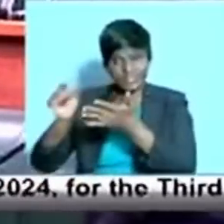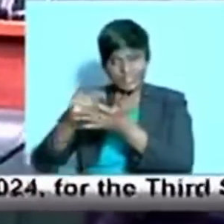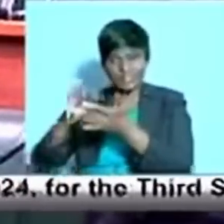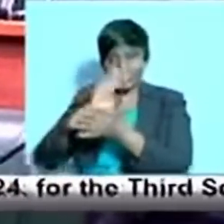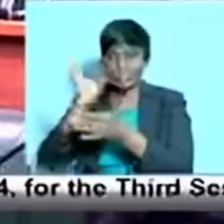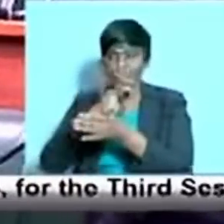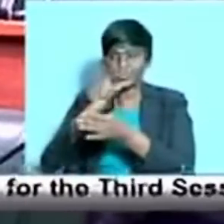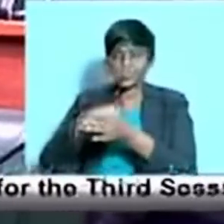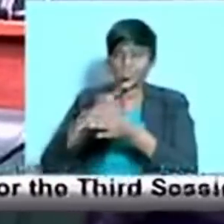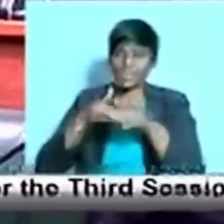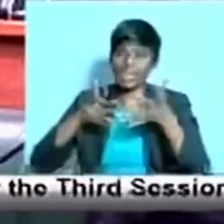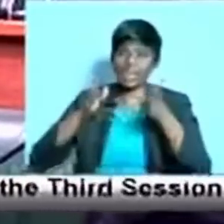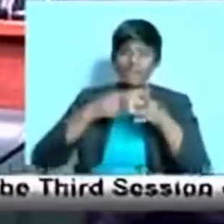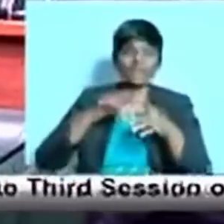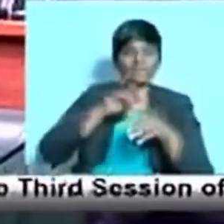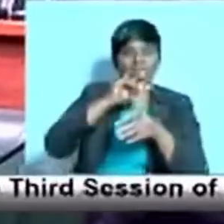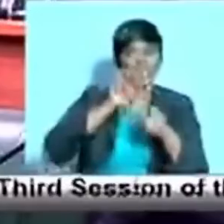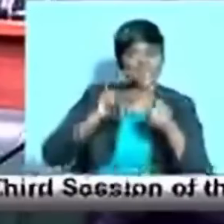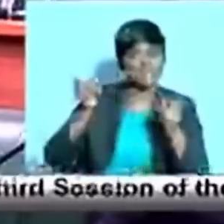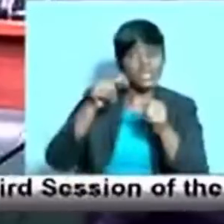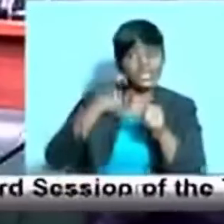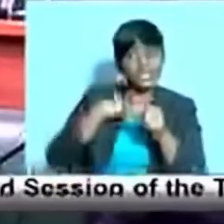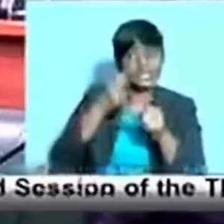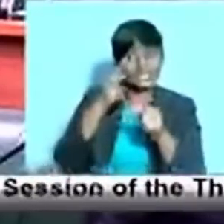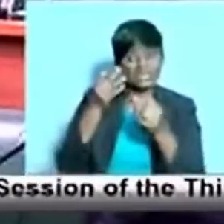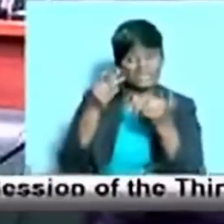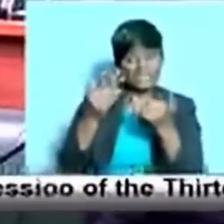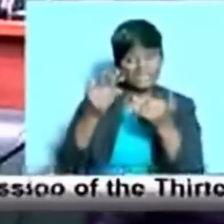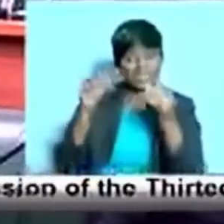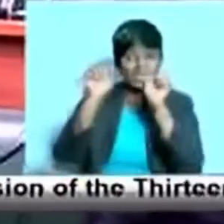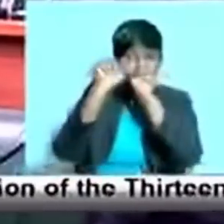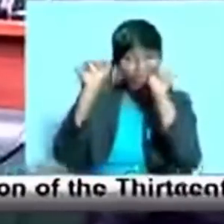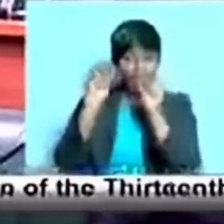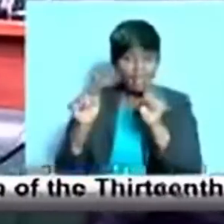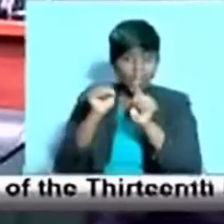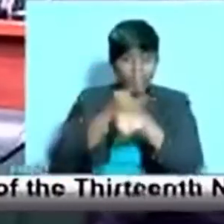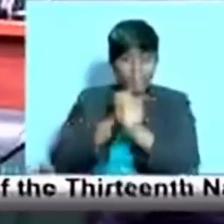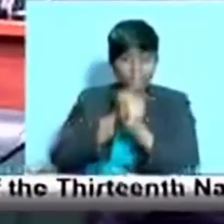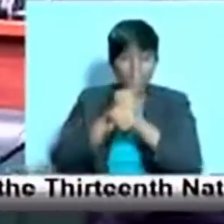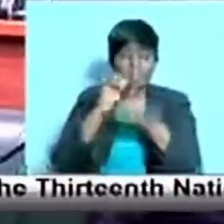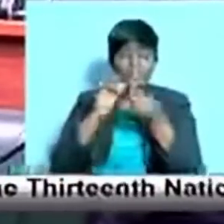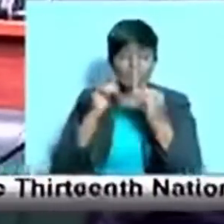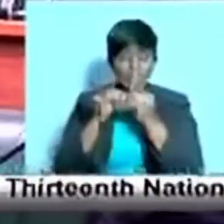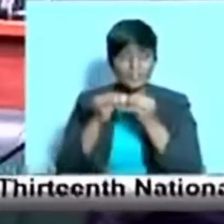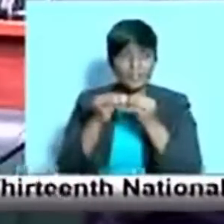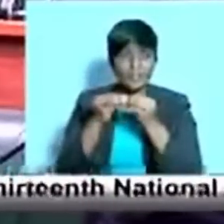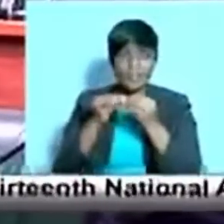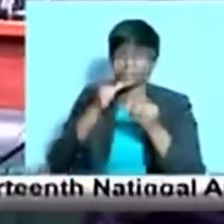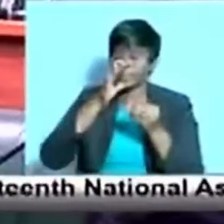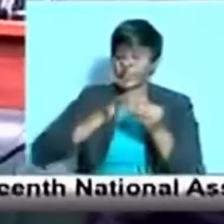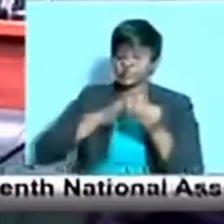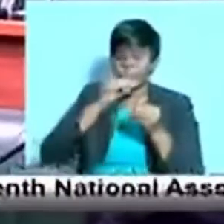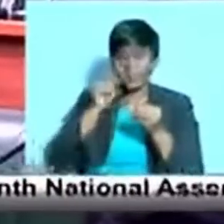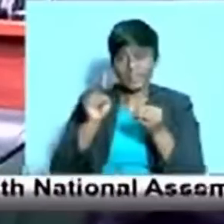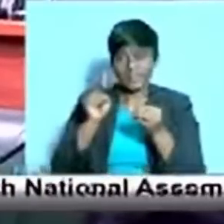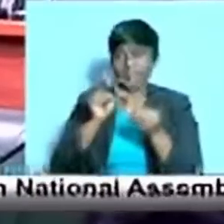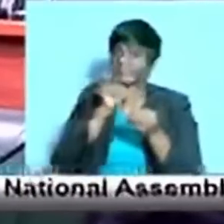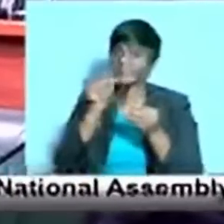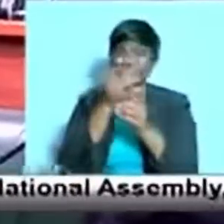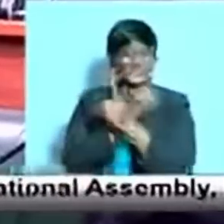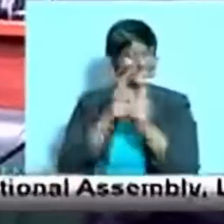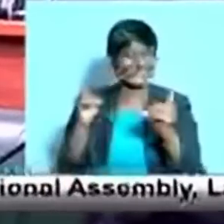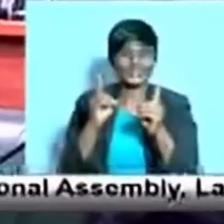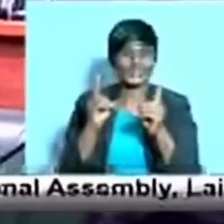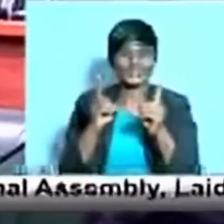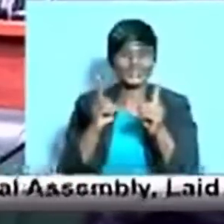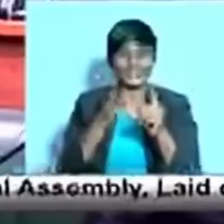don't allow me to travel. But when I look at the current composition, Madam Speaker, it's undemocratic. Order.